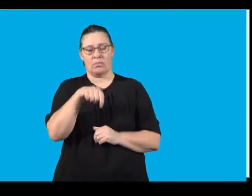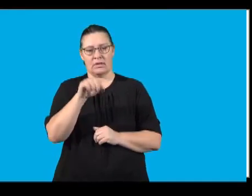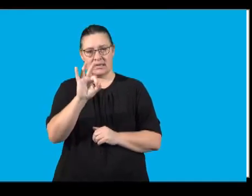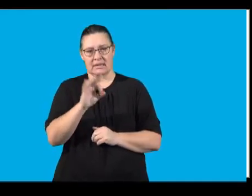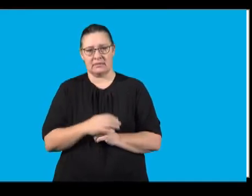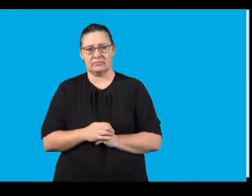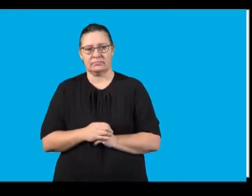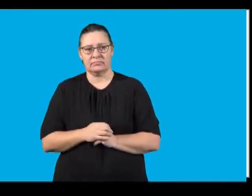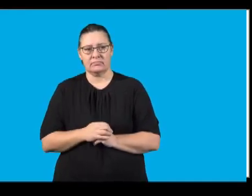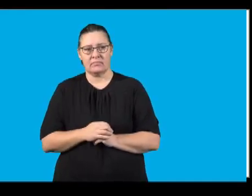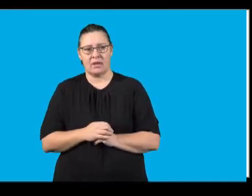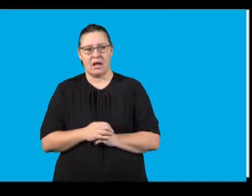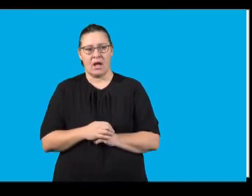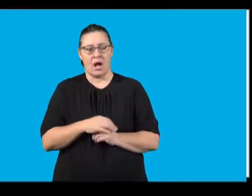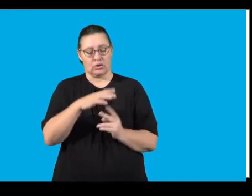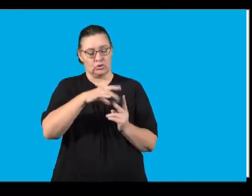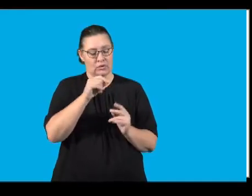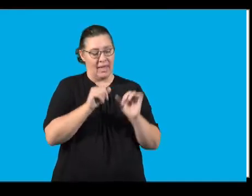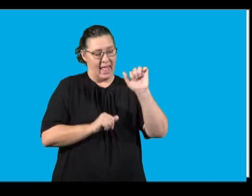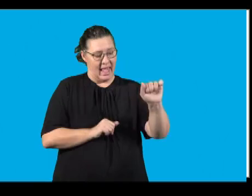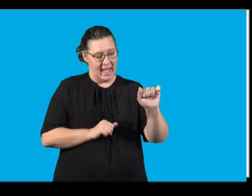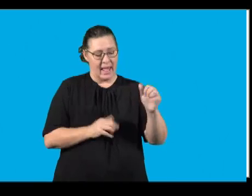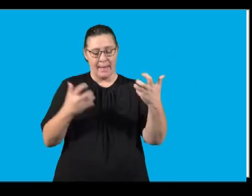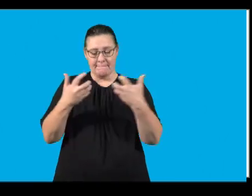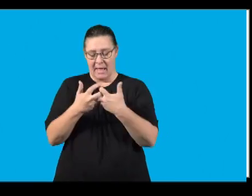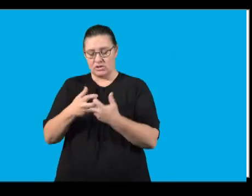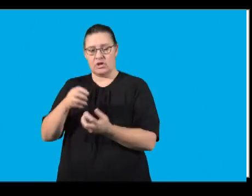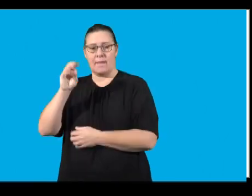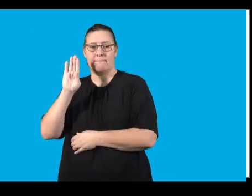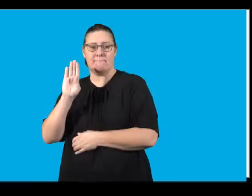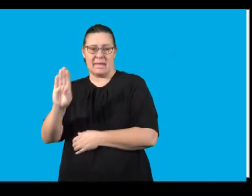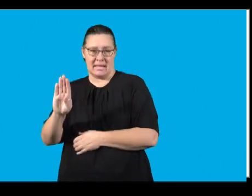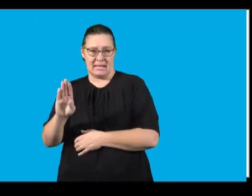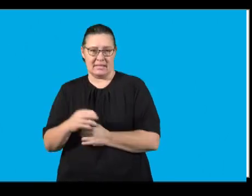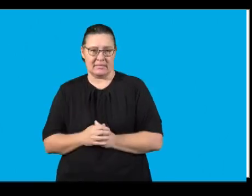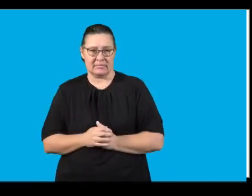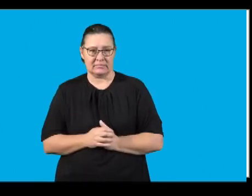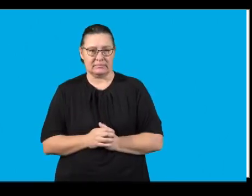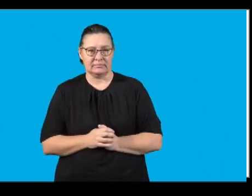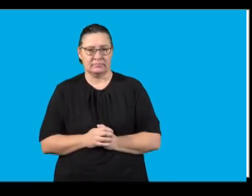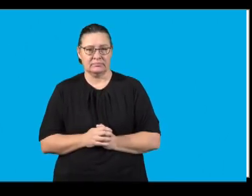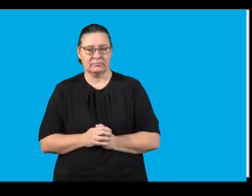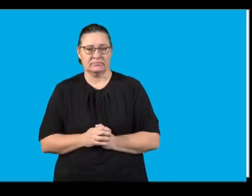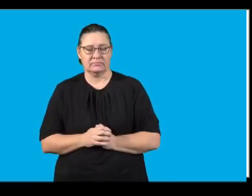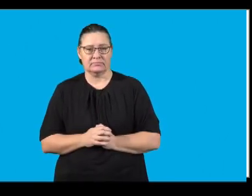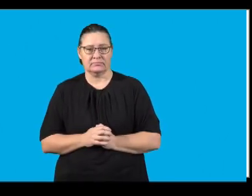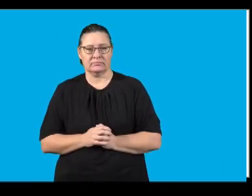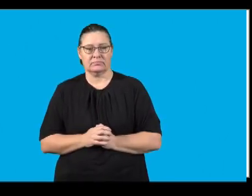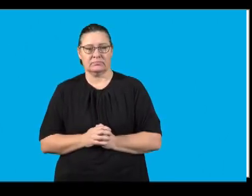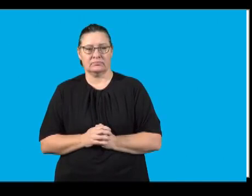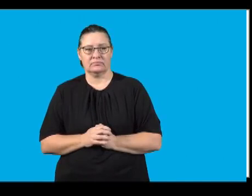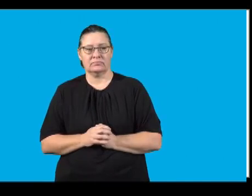1.3. Choose a description from column A to match the name in column B. All right. Now